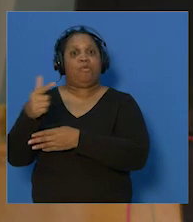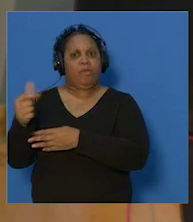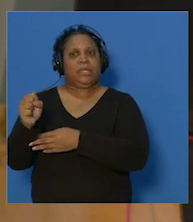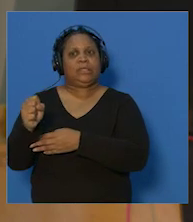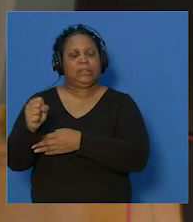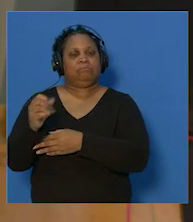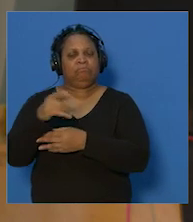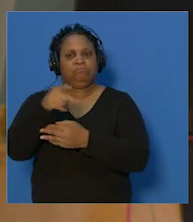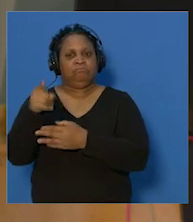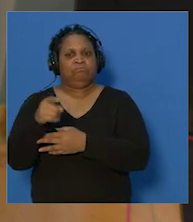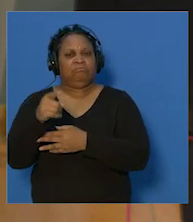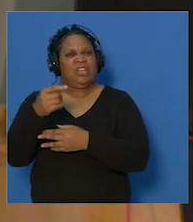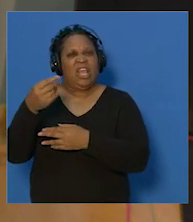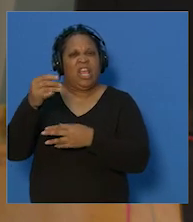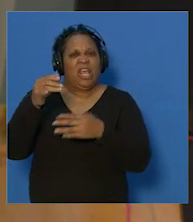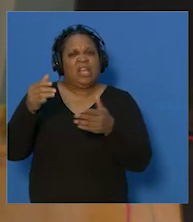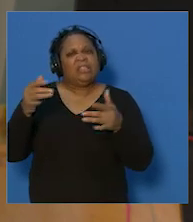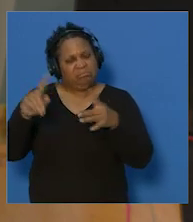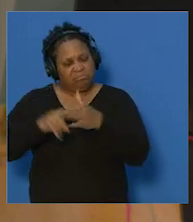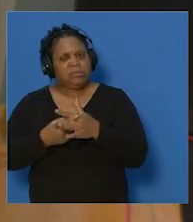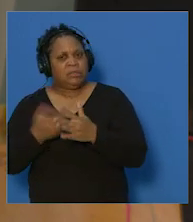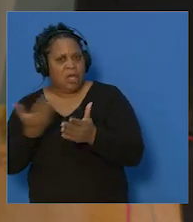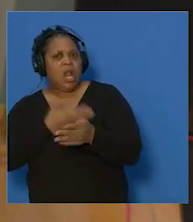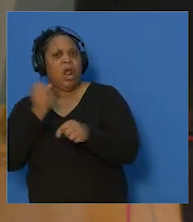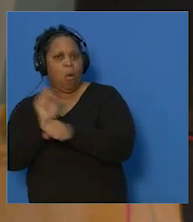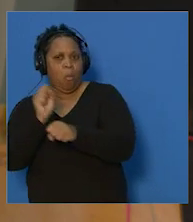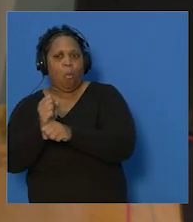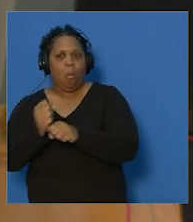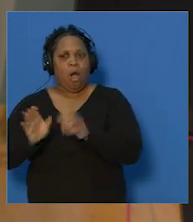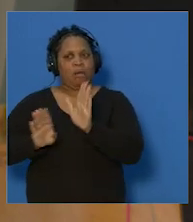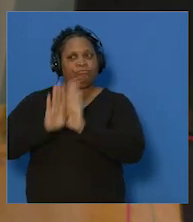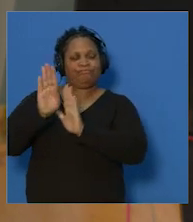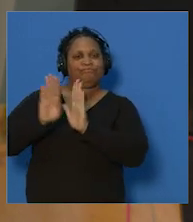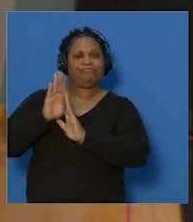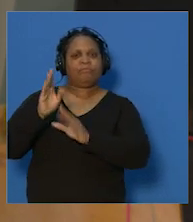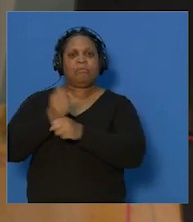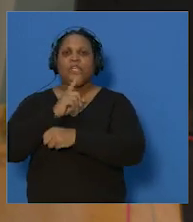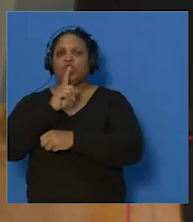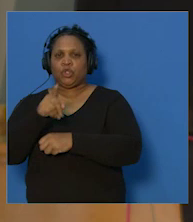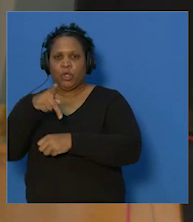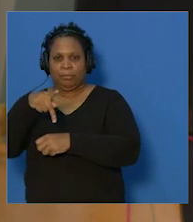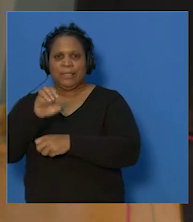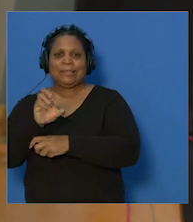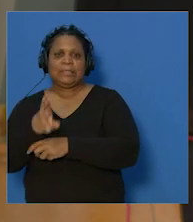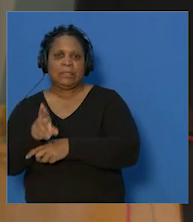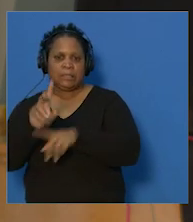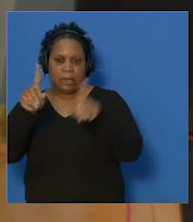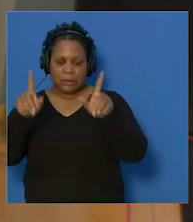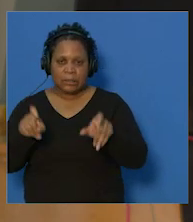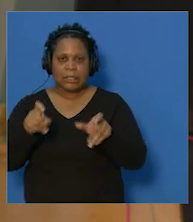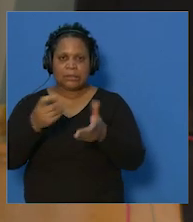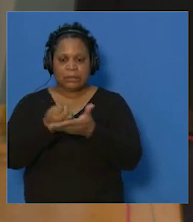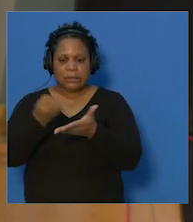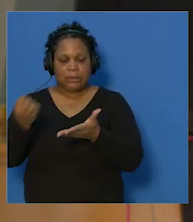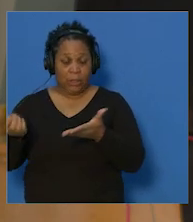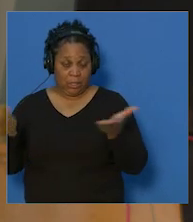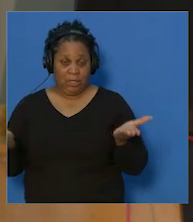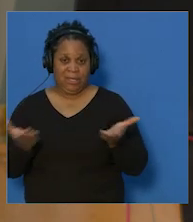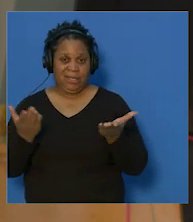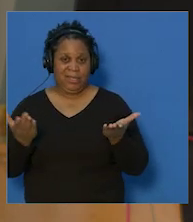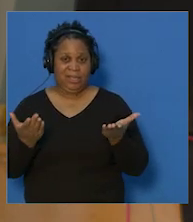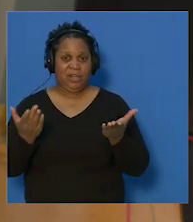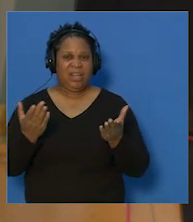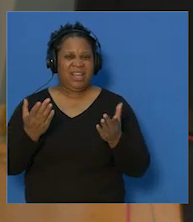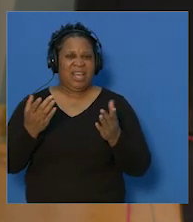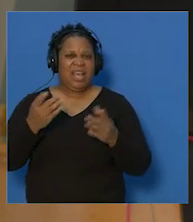produced yeoman's work in getting us up and running so that we could have our own real-time PCR testing mechanisms here in Bermuda as opposed to having to